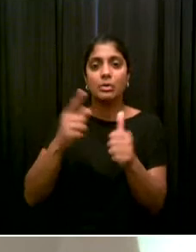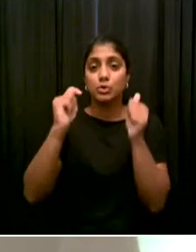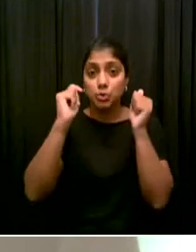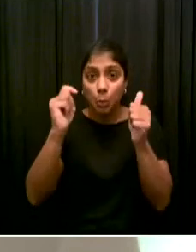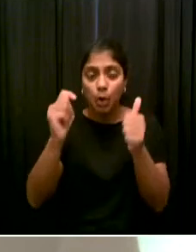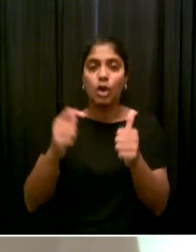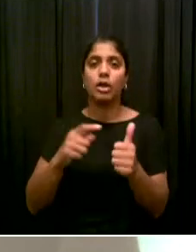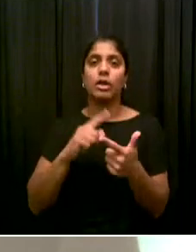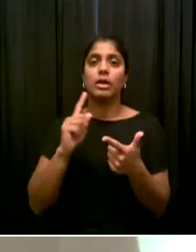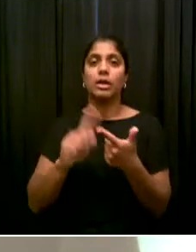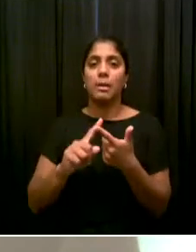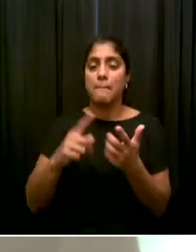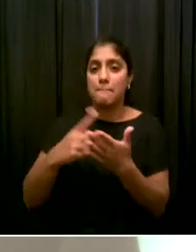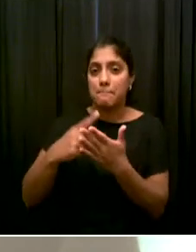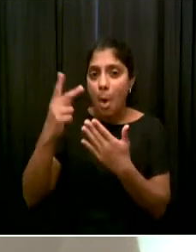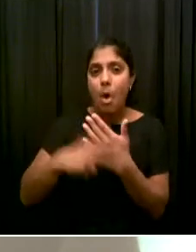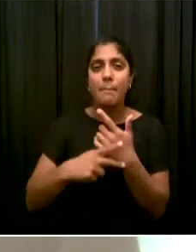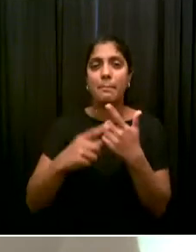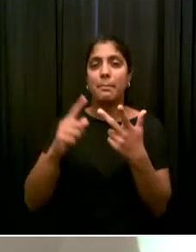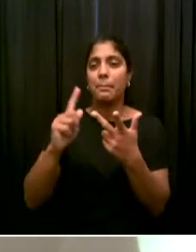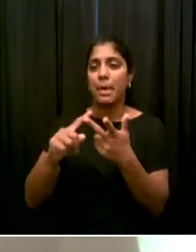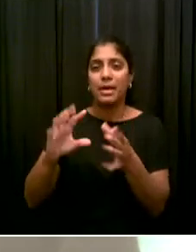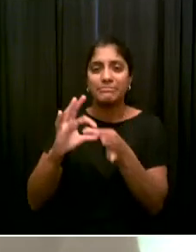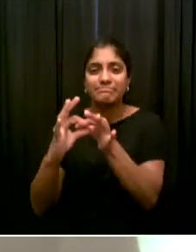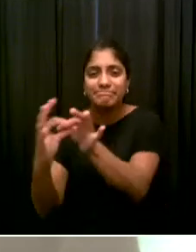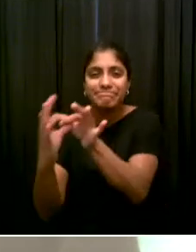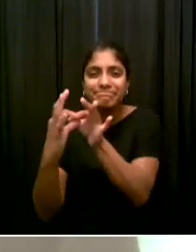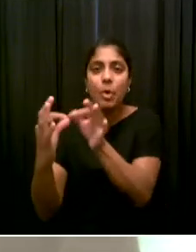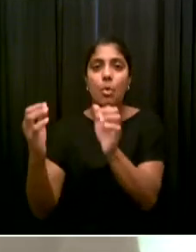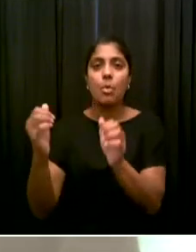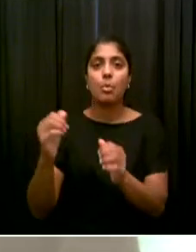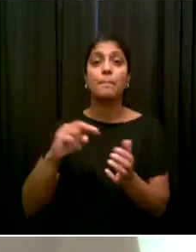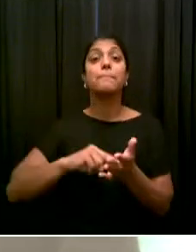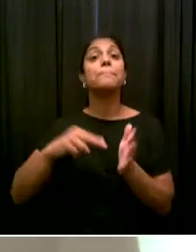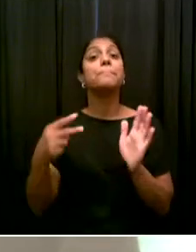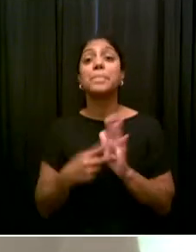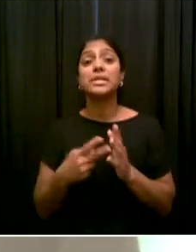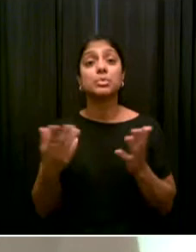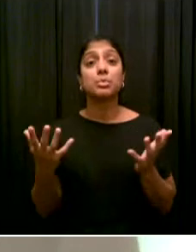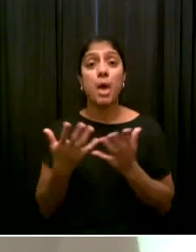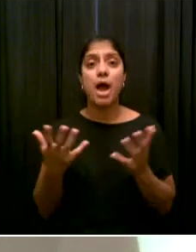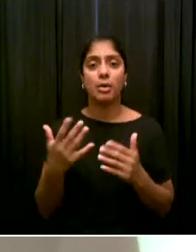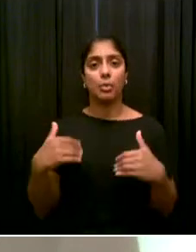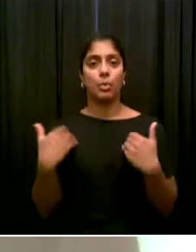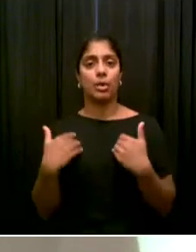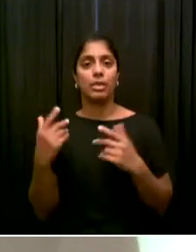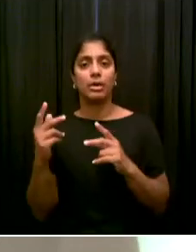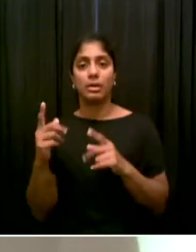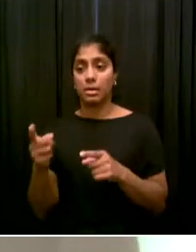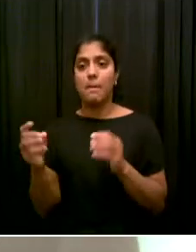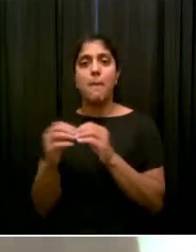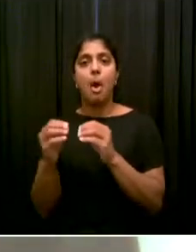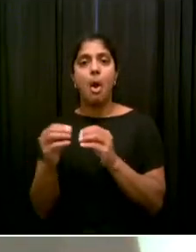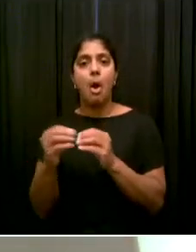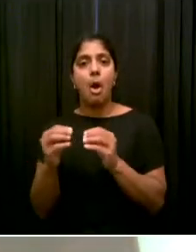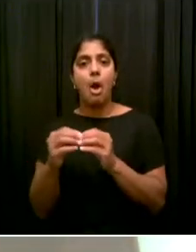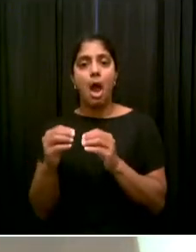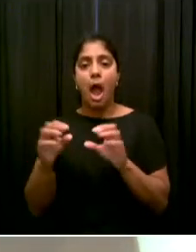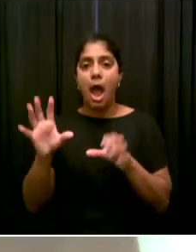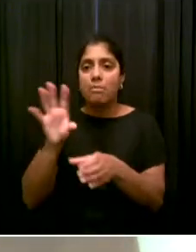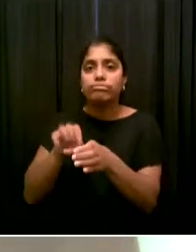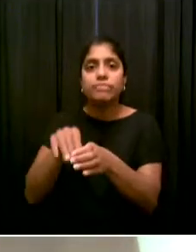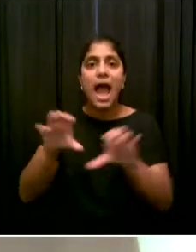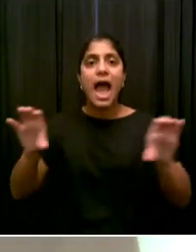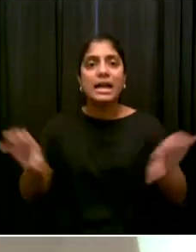the opportunity to stay active by participating in basketball, boxing, and even dance